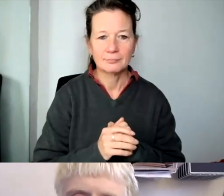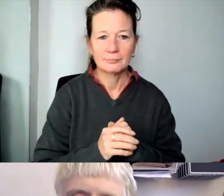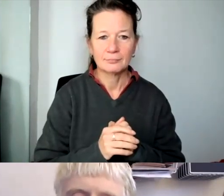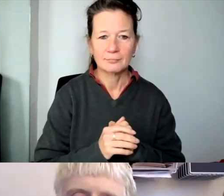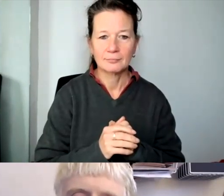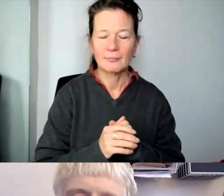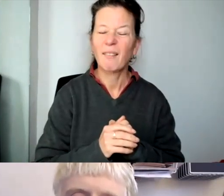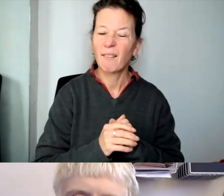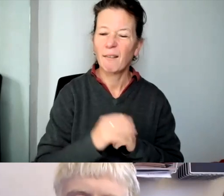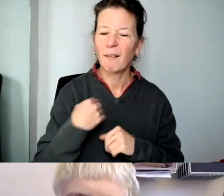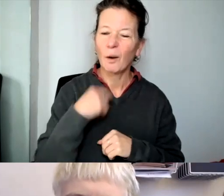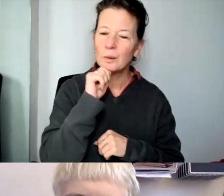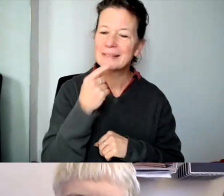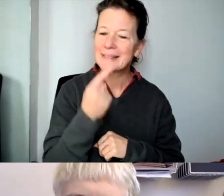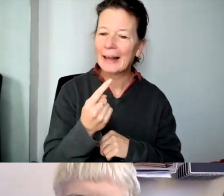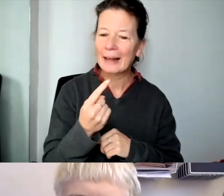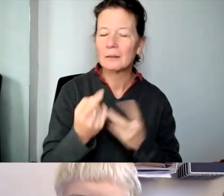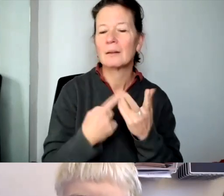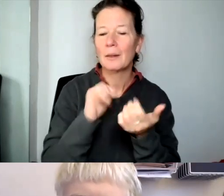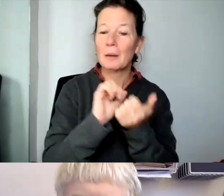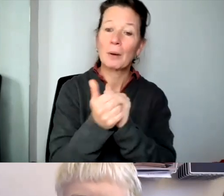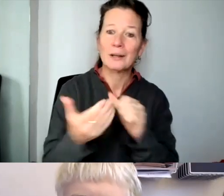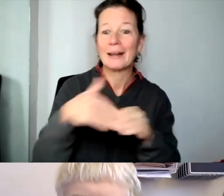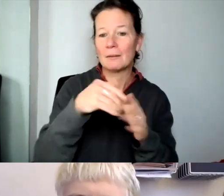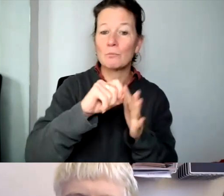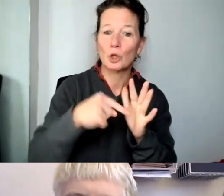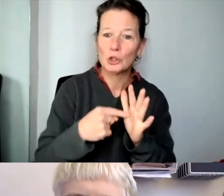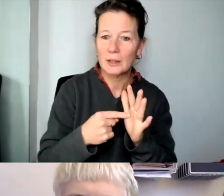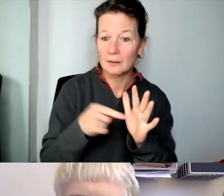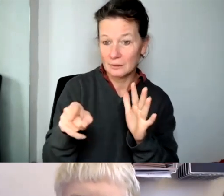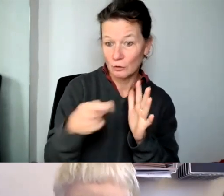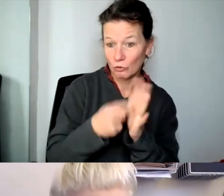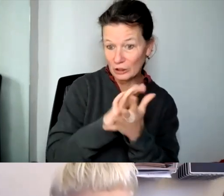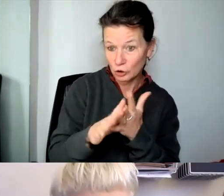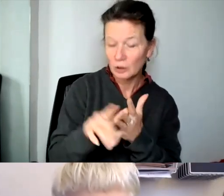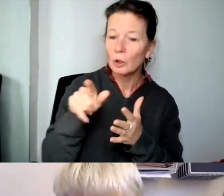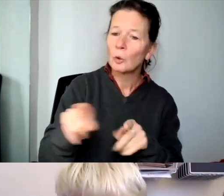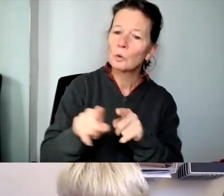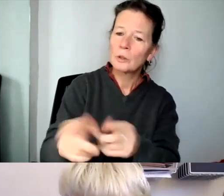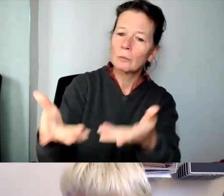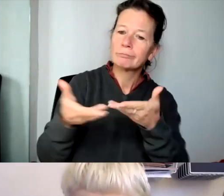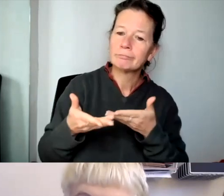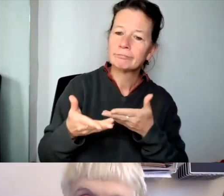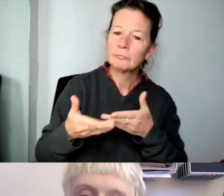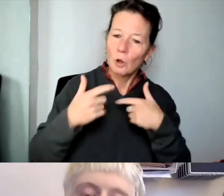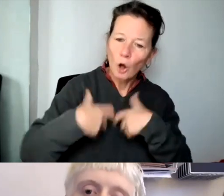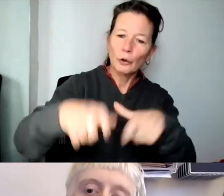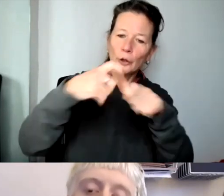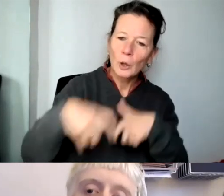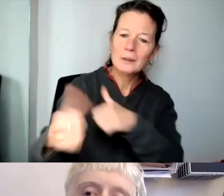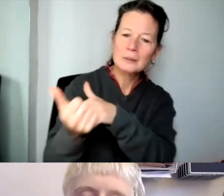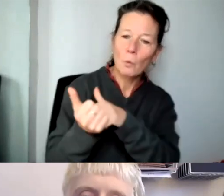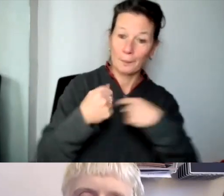And I'd just sort of say, as another partner in the project, Rich, you've also provided kind of ongoing support to me, sort of, you